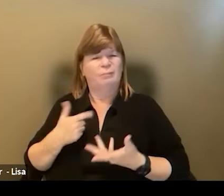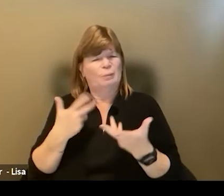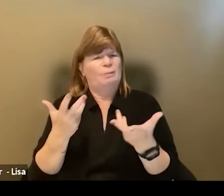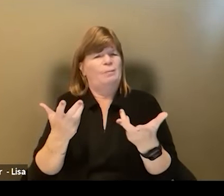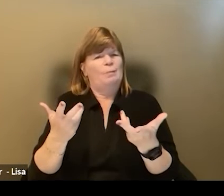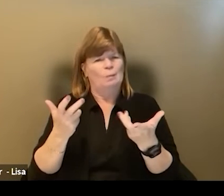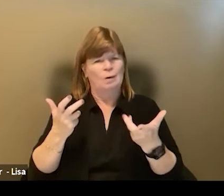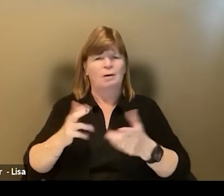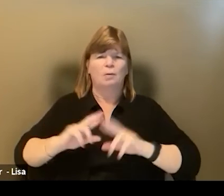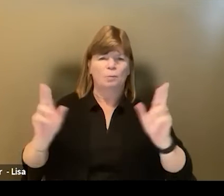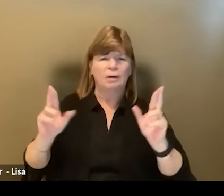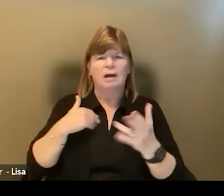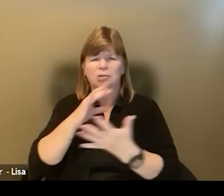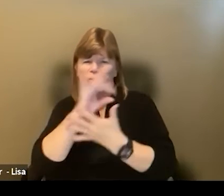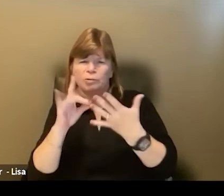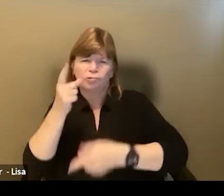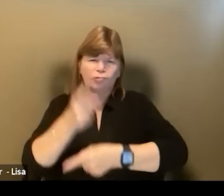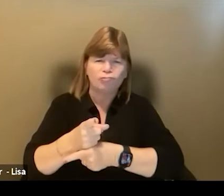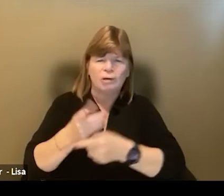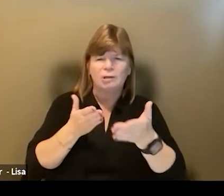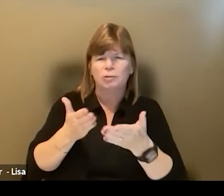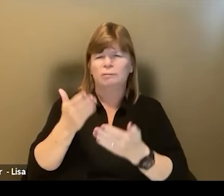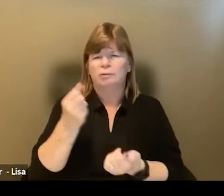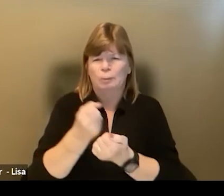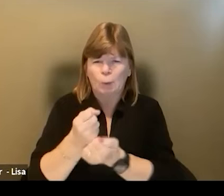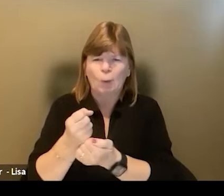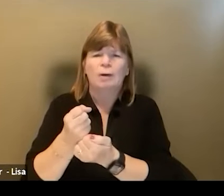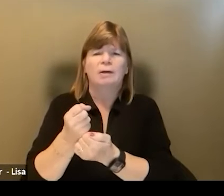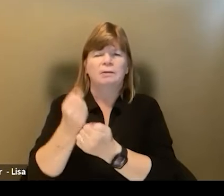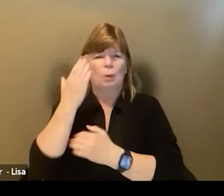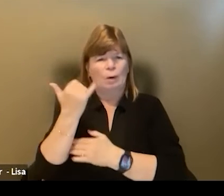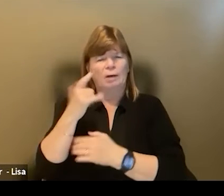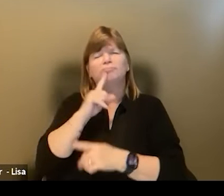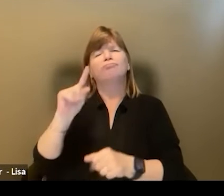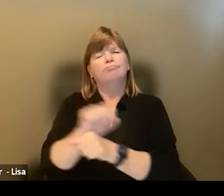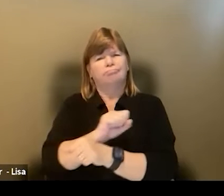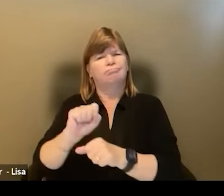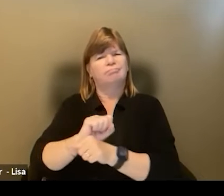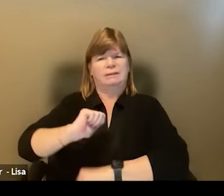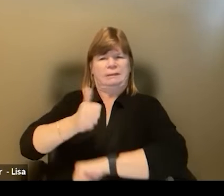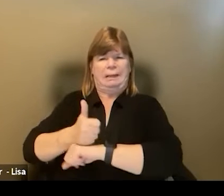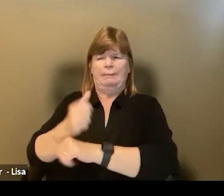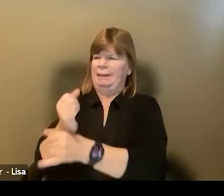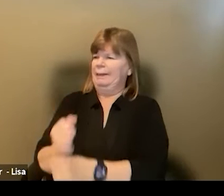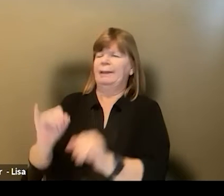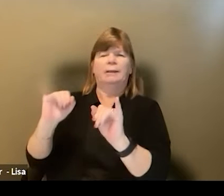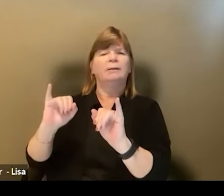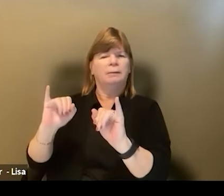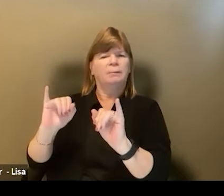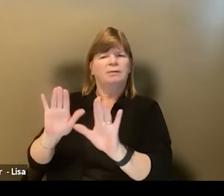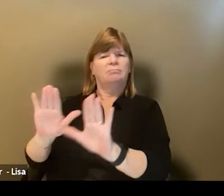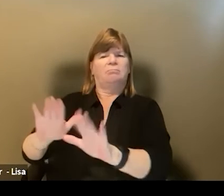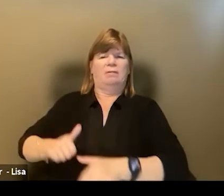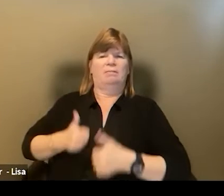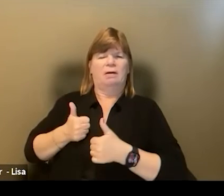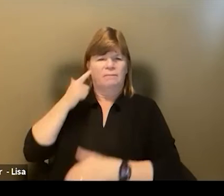have available to them the right service, supports, and array in order to truly build an independent